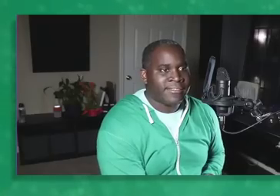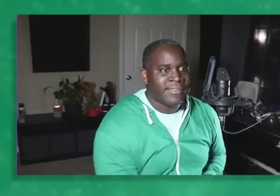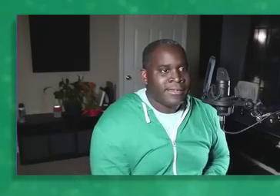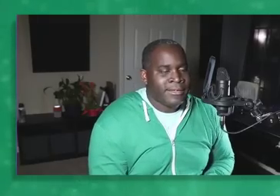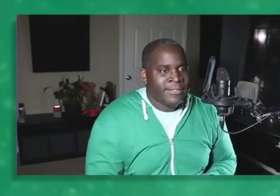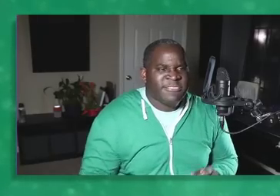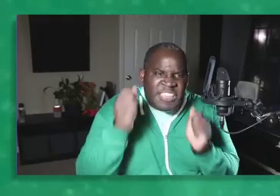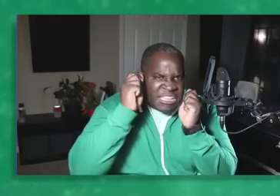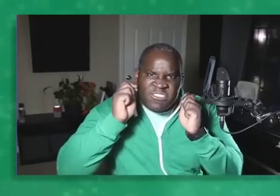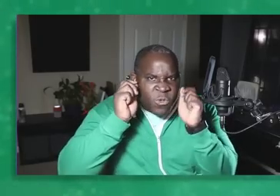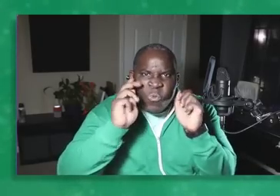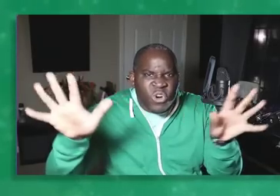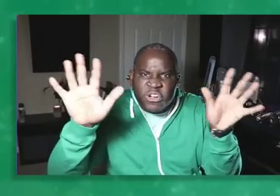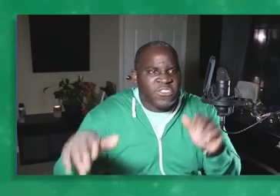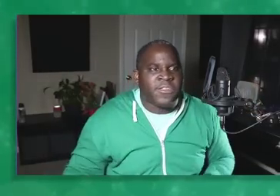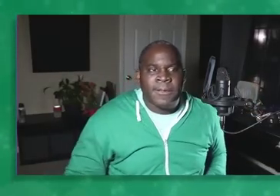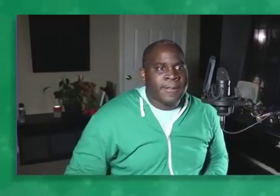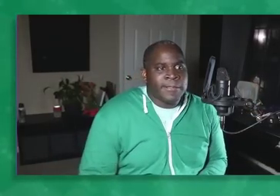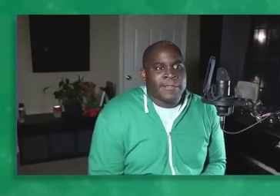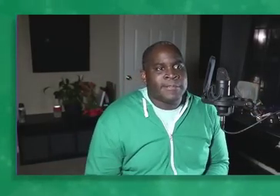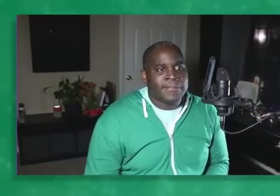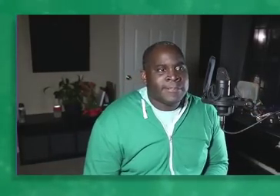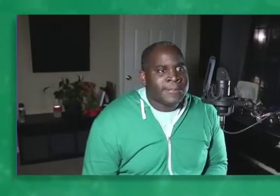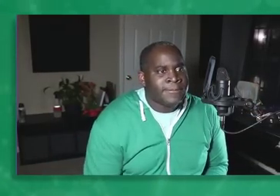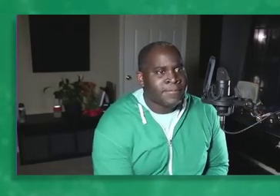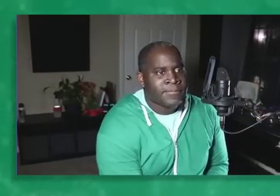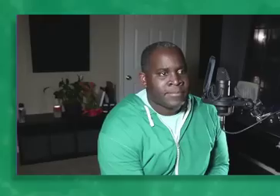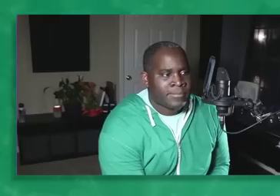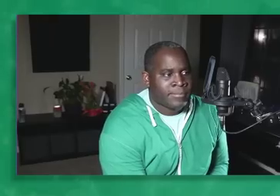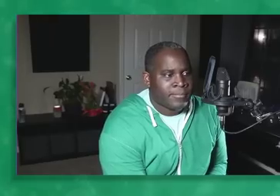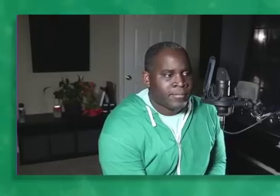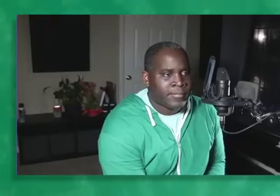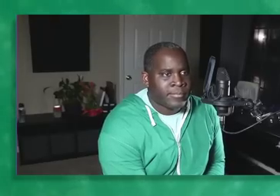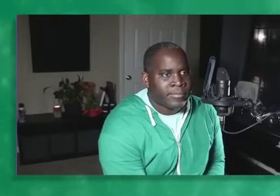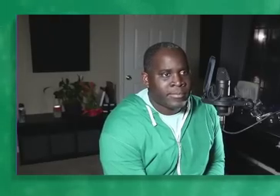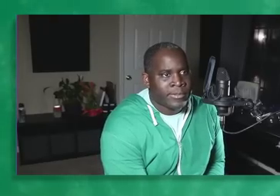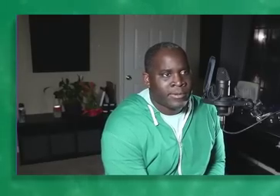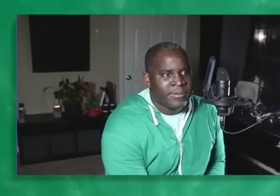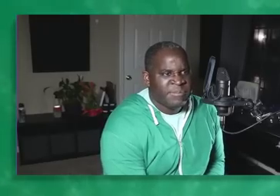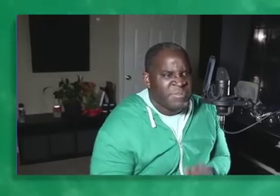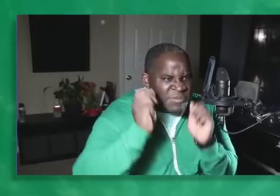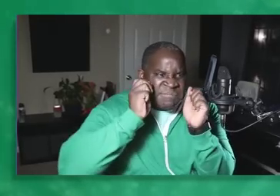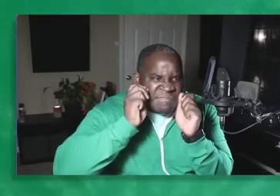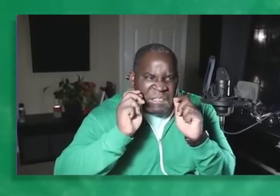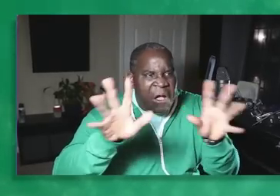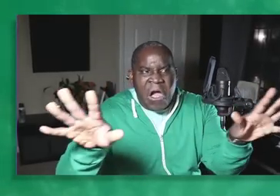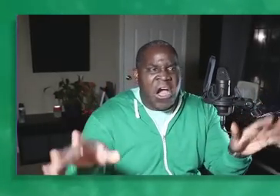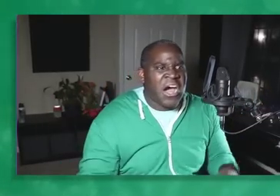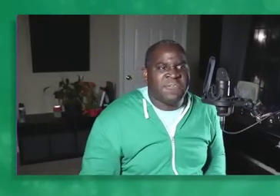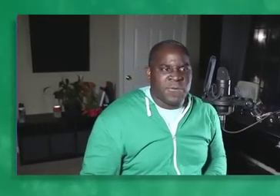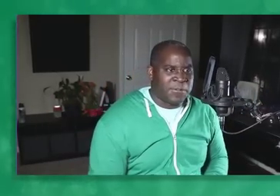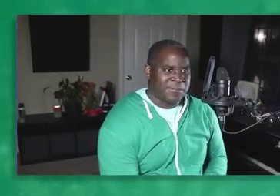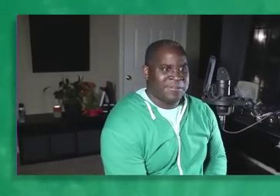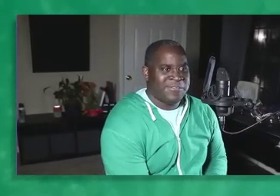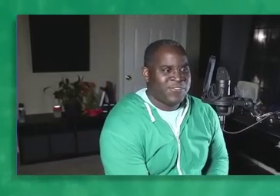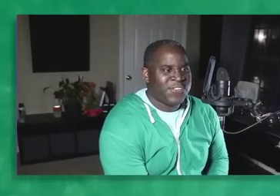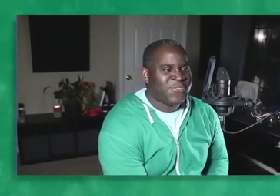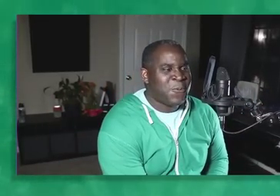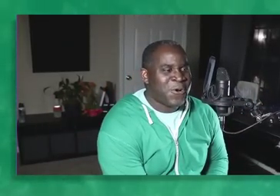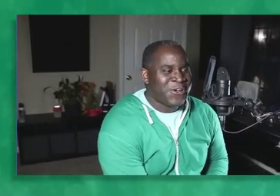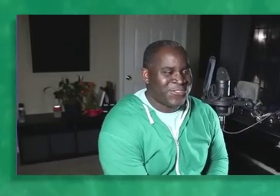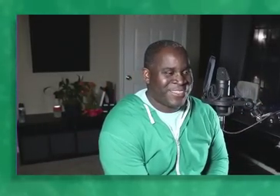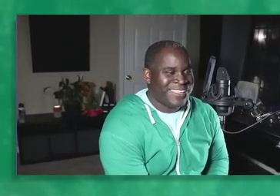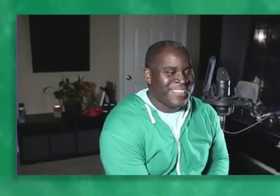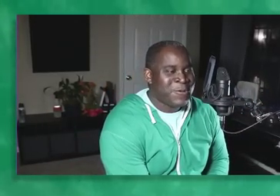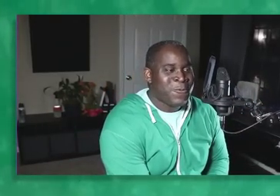Castle look at this threat. It's the worst. Have infiltrated the kingdom. Moonshadow elves. The the worst kind. Awful. Just